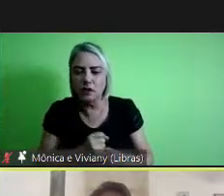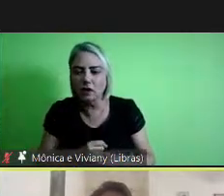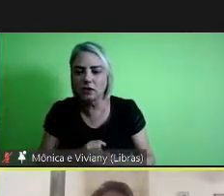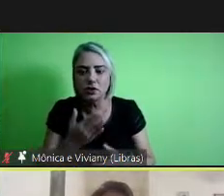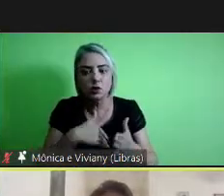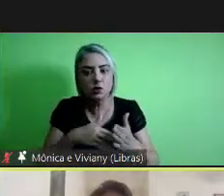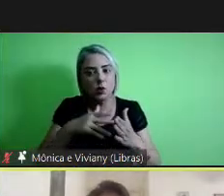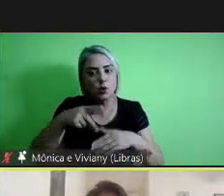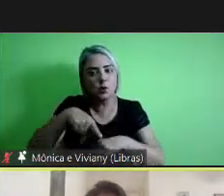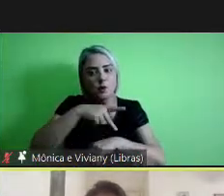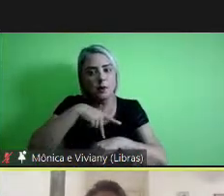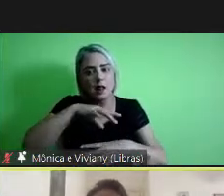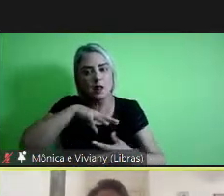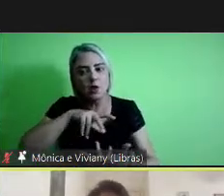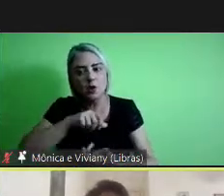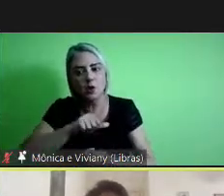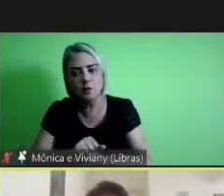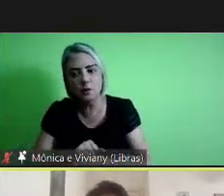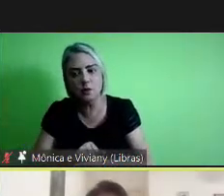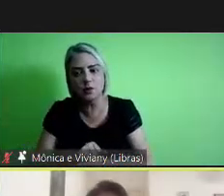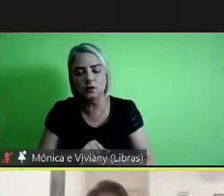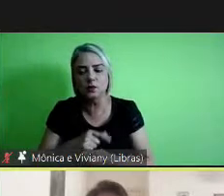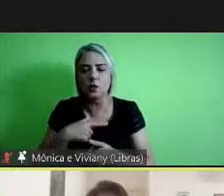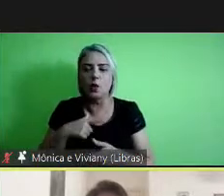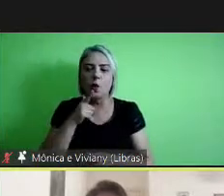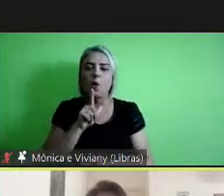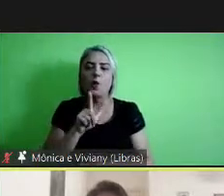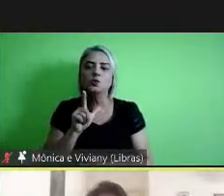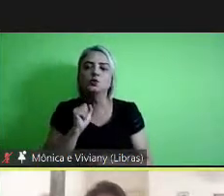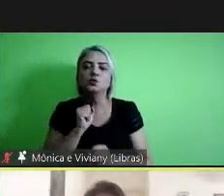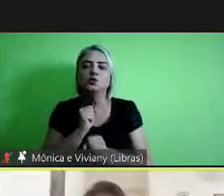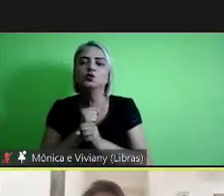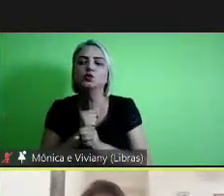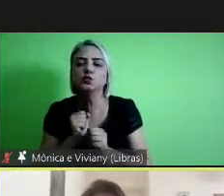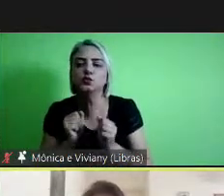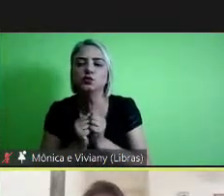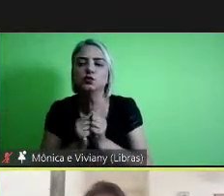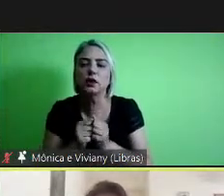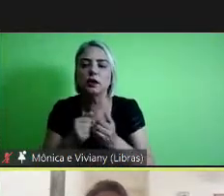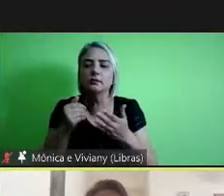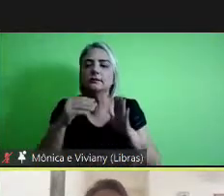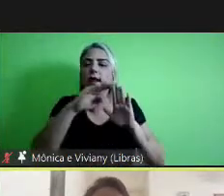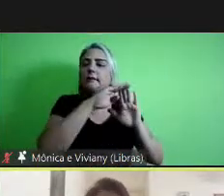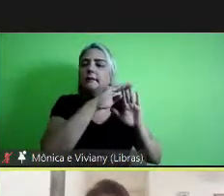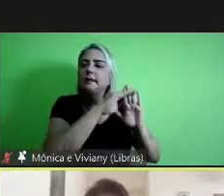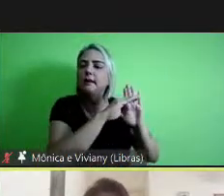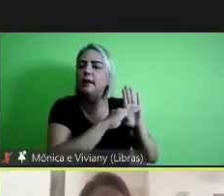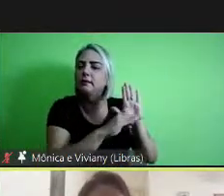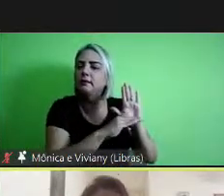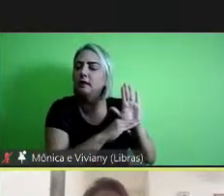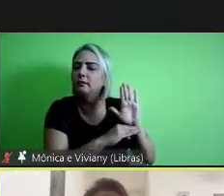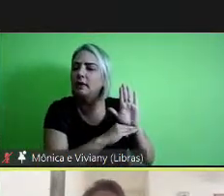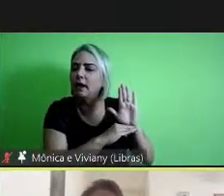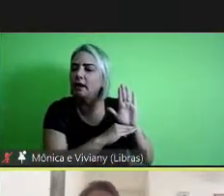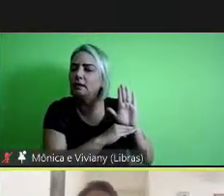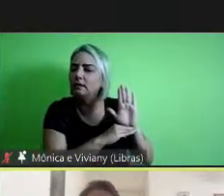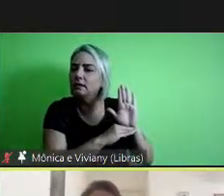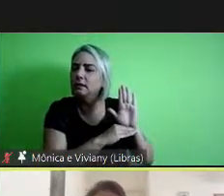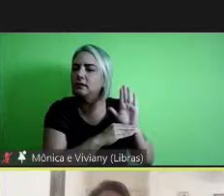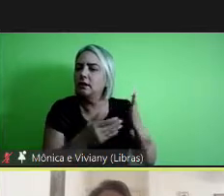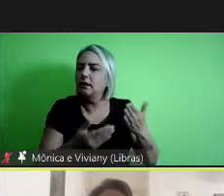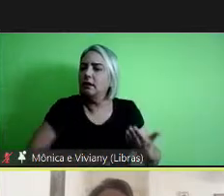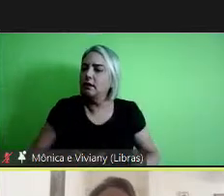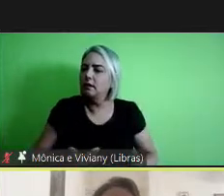footprint. And if every country around the world pulls together and comes up with a list, all